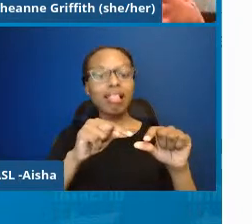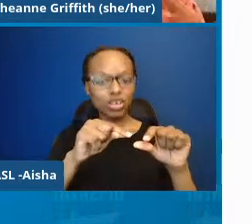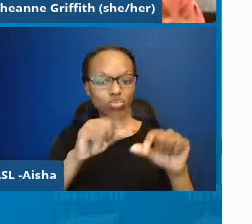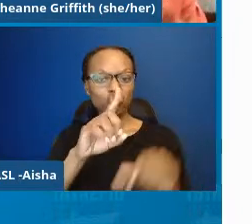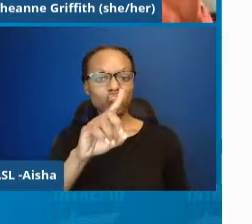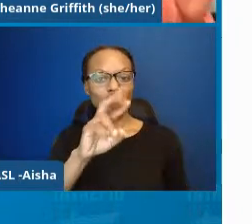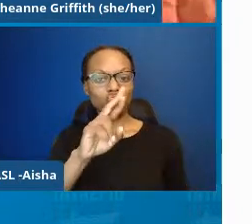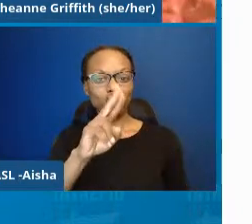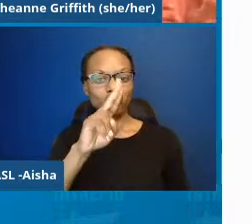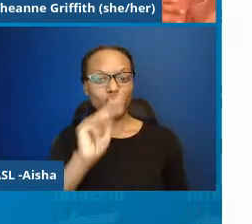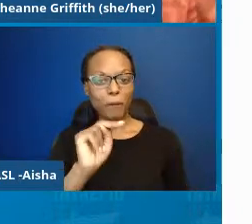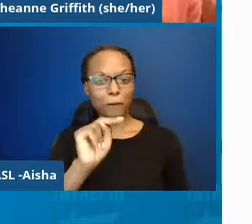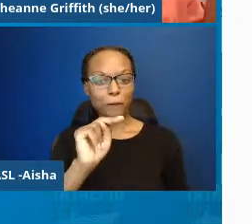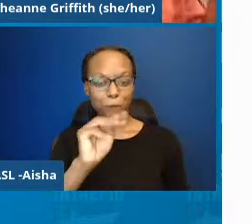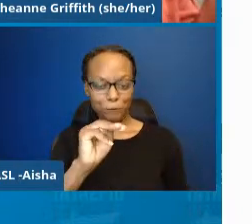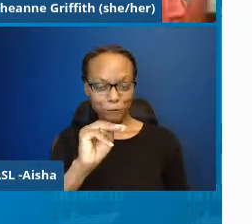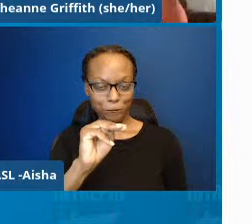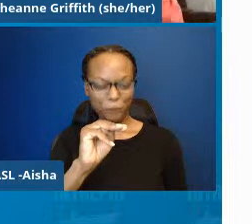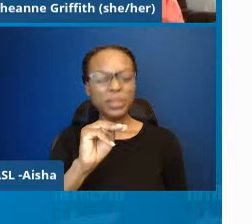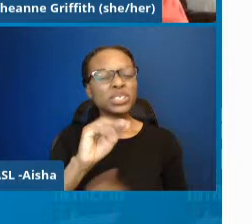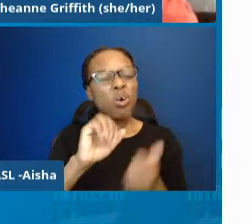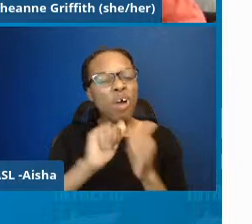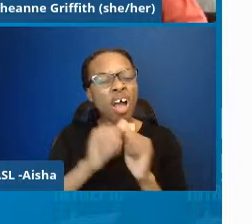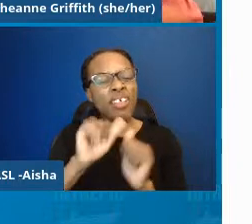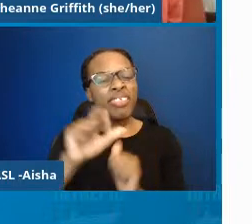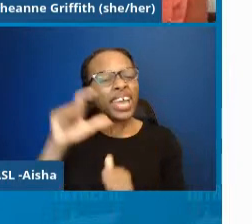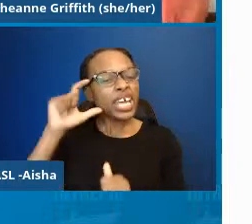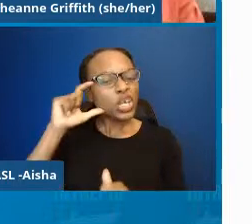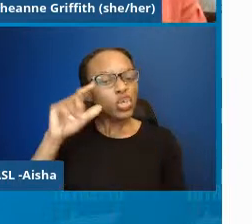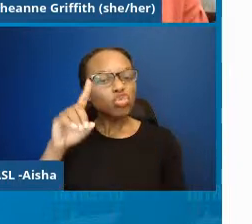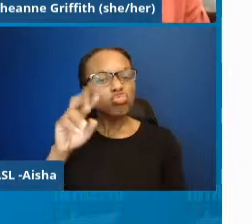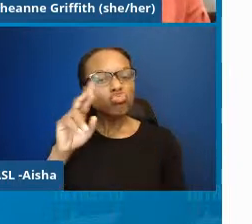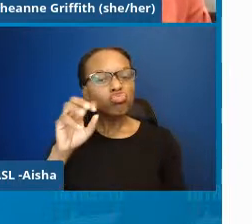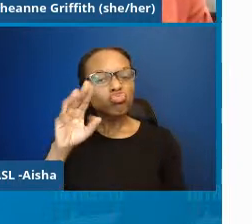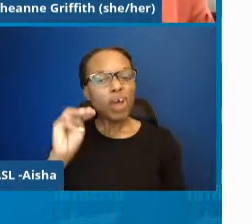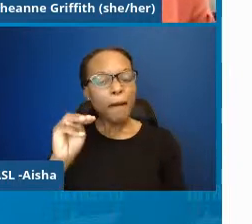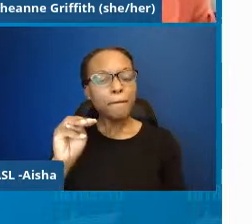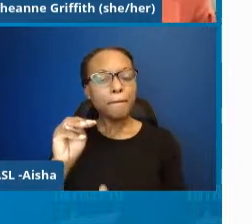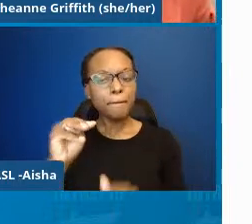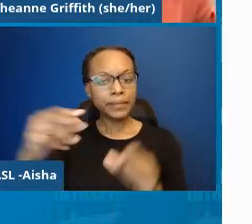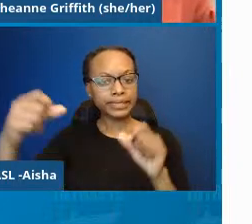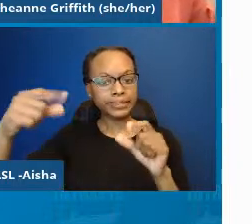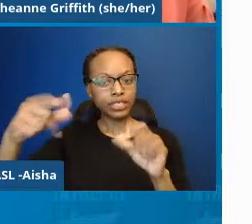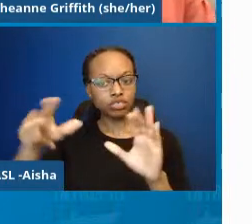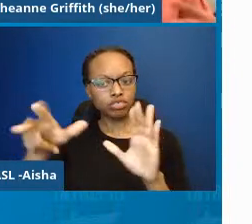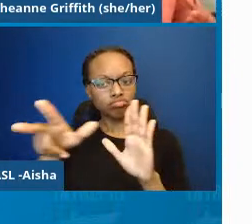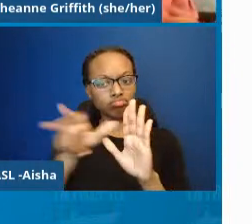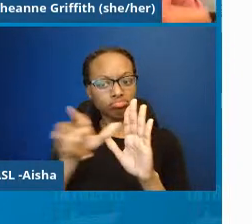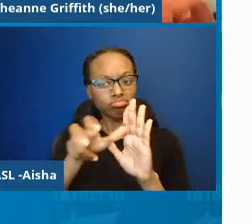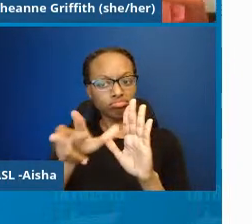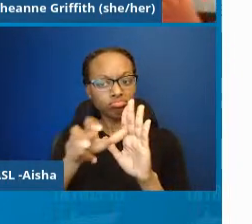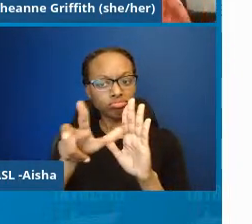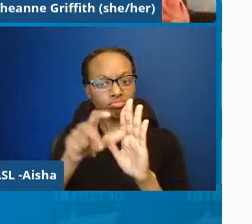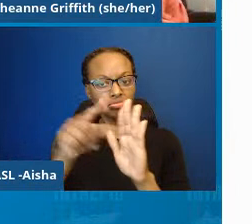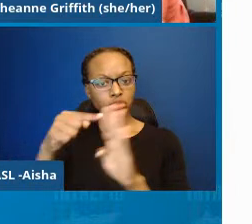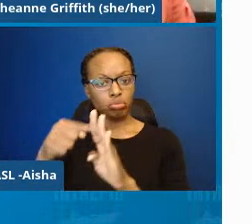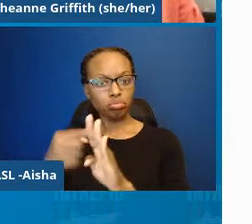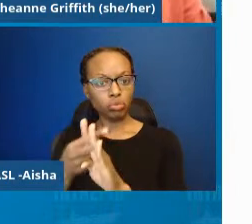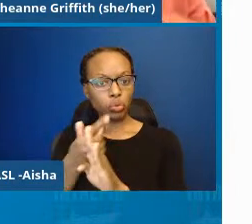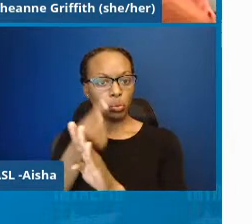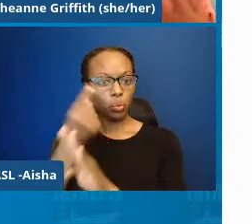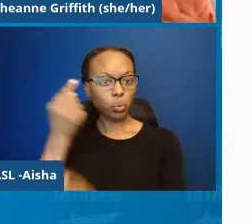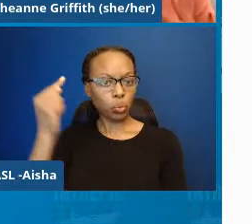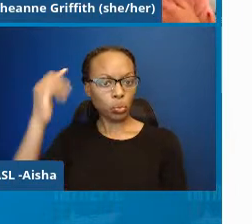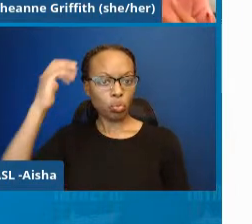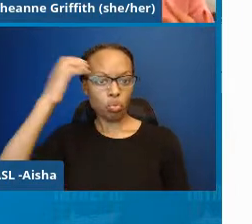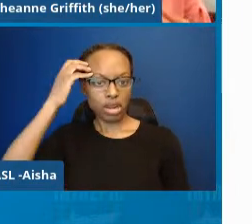the eardrum sends those signals through the rest of our ear and to our brain. And I will quickly mention that I'm the author